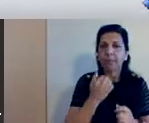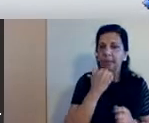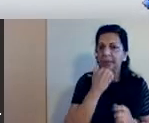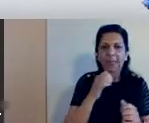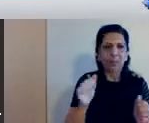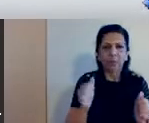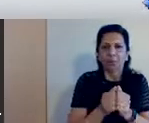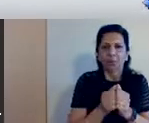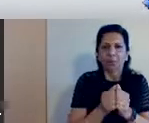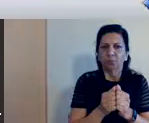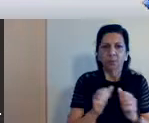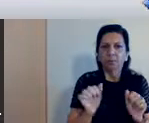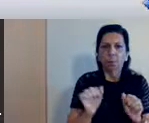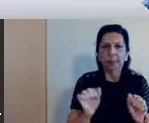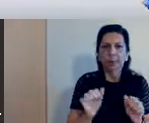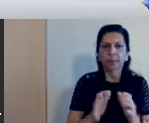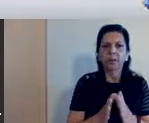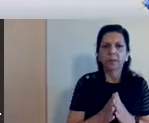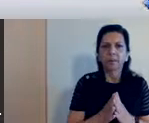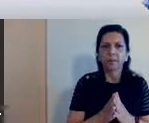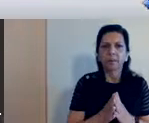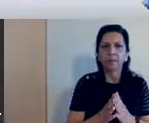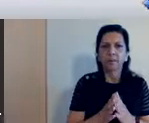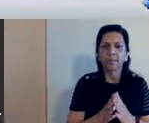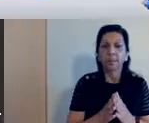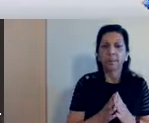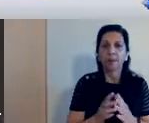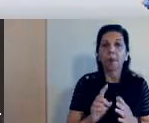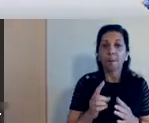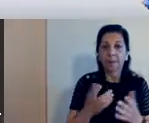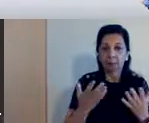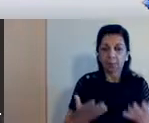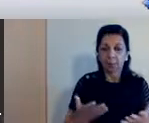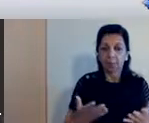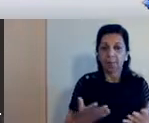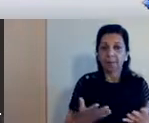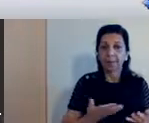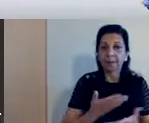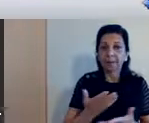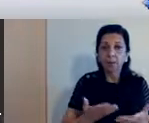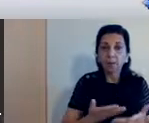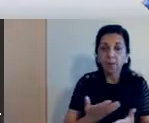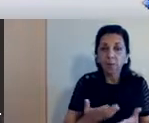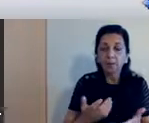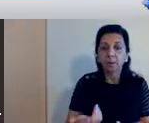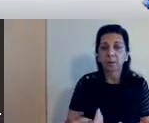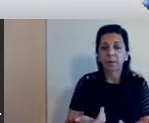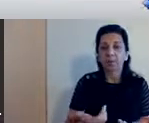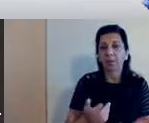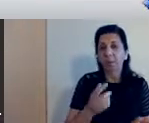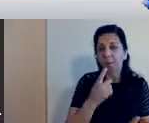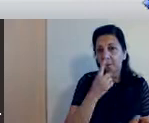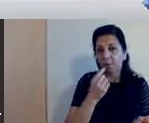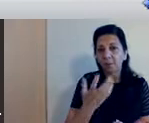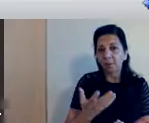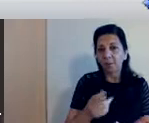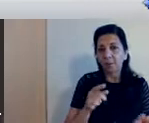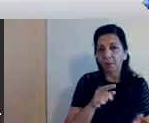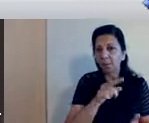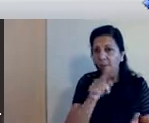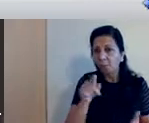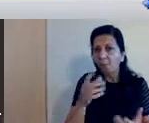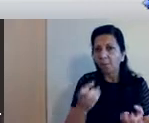but again, this session today may throw up many questions, and we can probably build those in and factor those